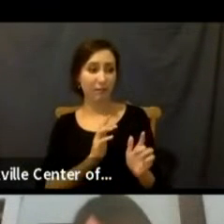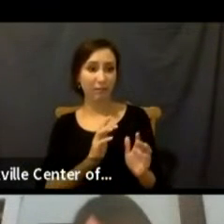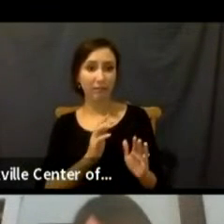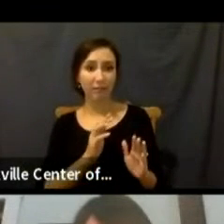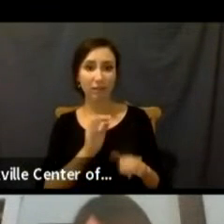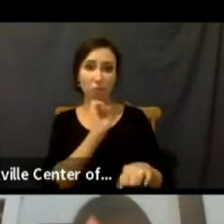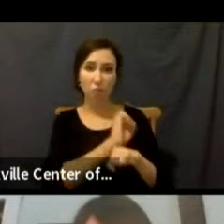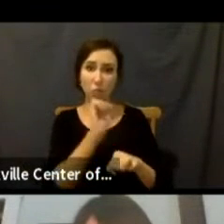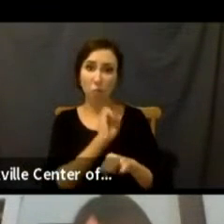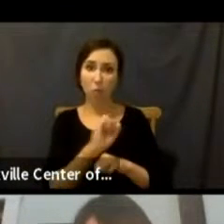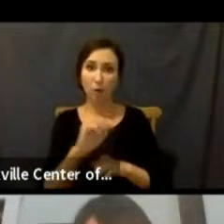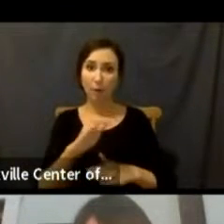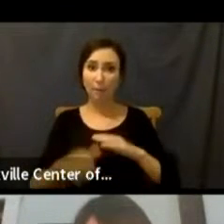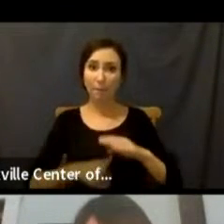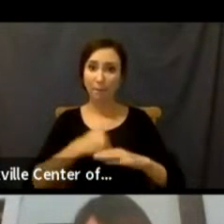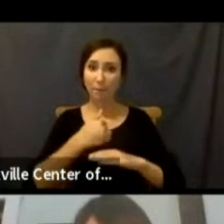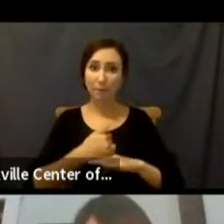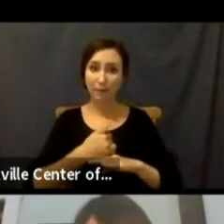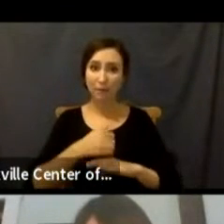help.